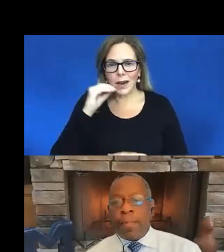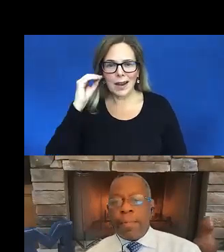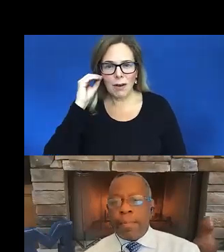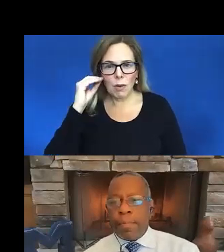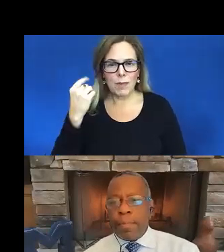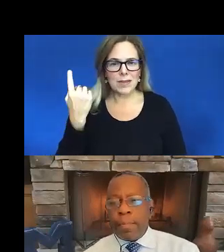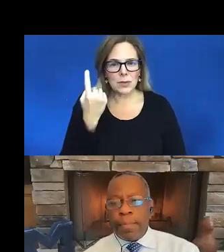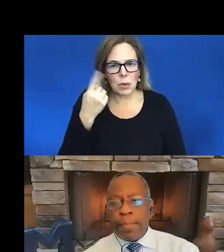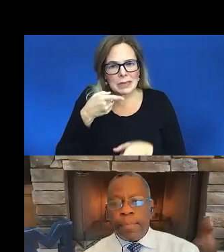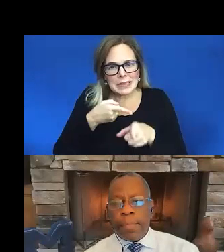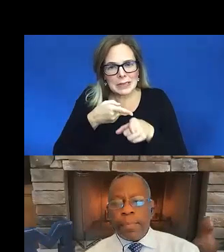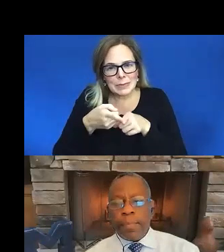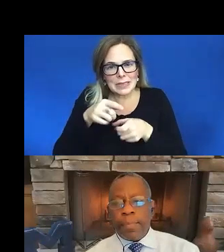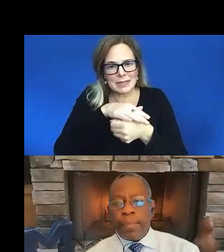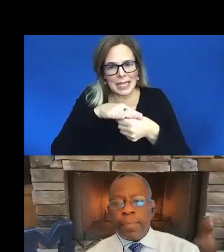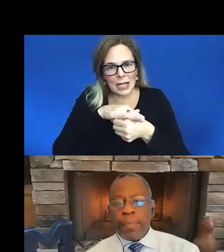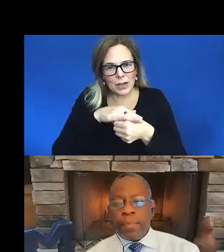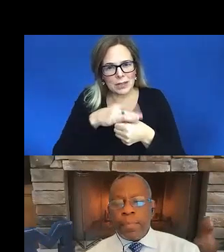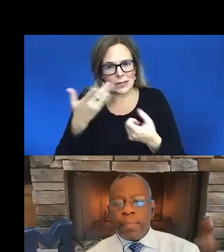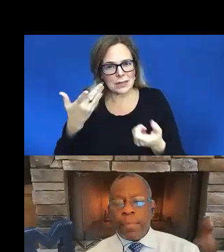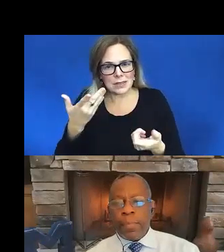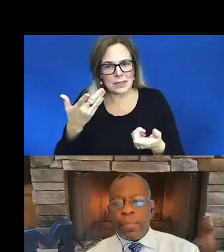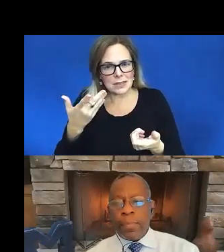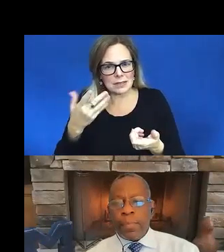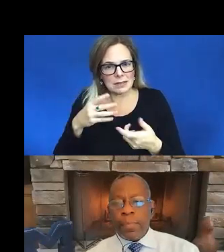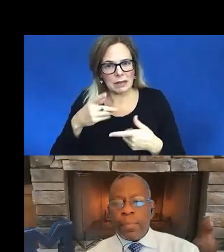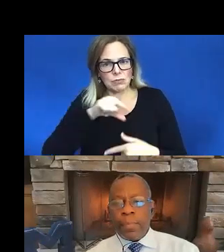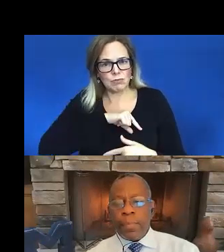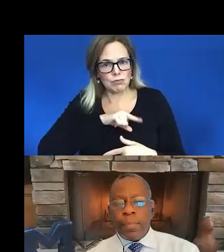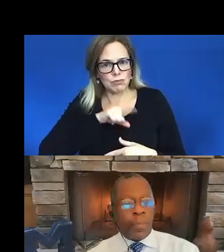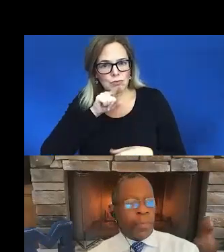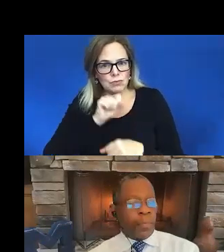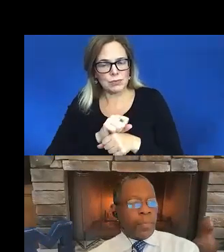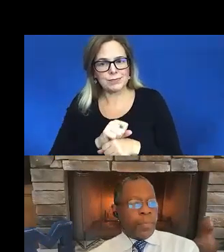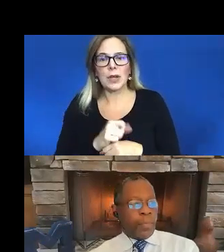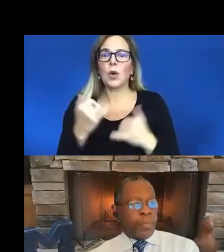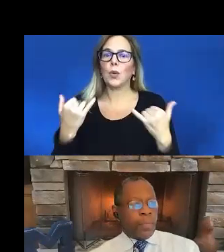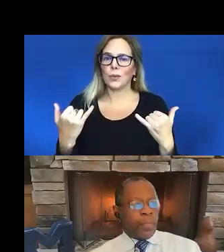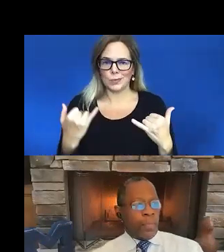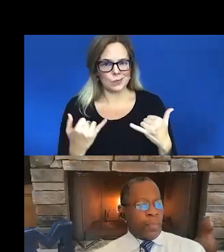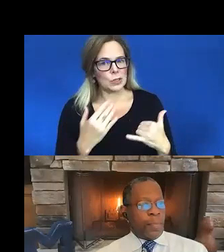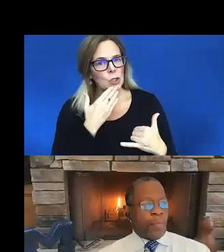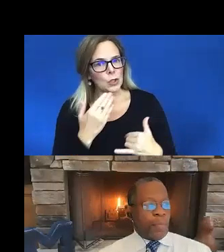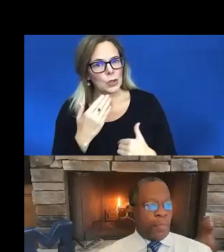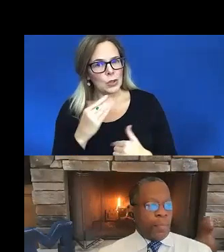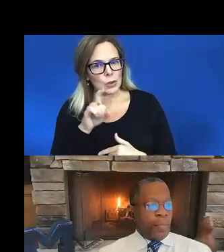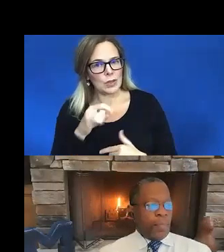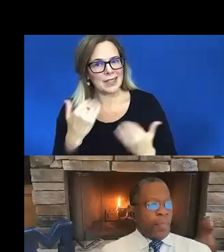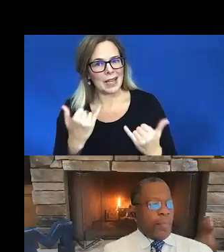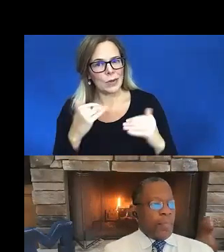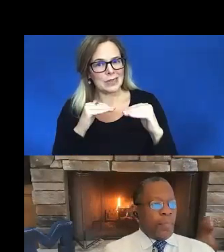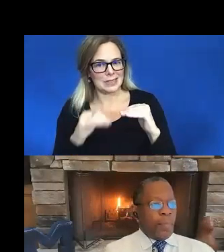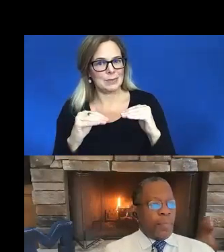home? That's a great question. Thank you. Right now, it is a limited geographic area, predominantly